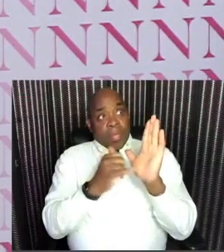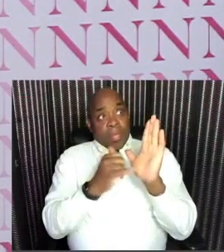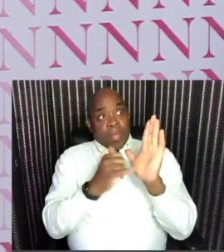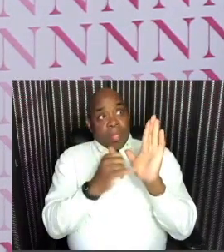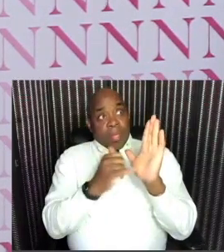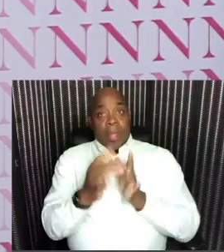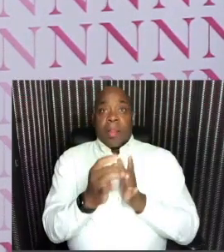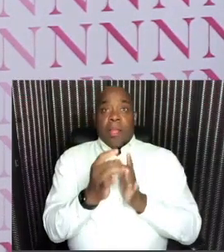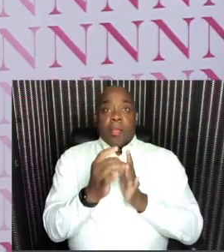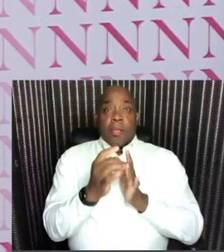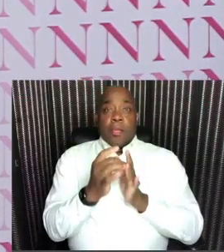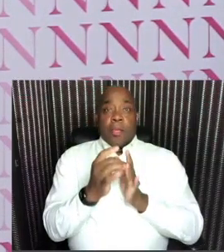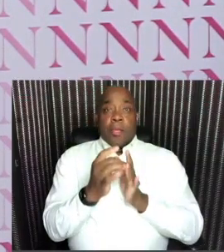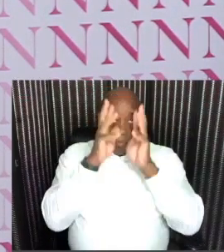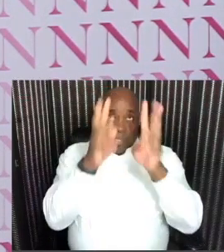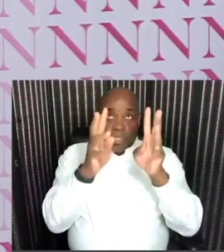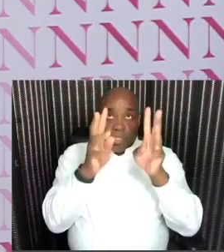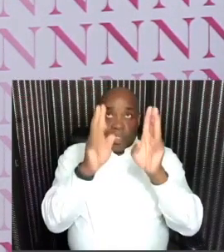kind of open